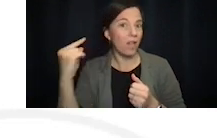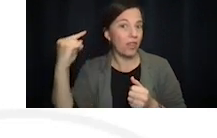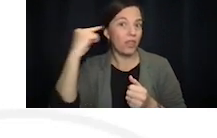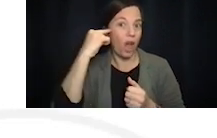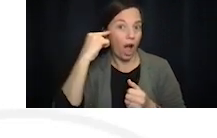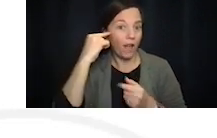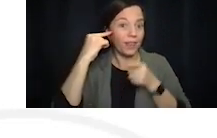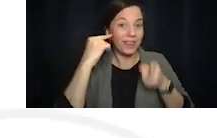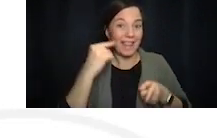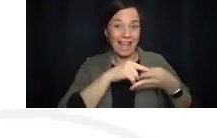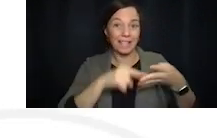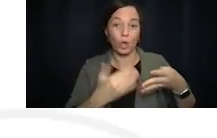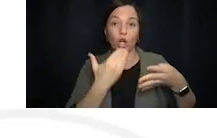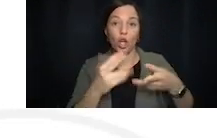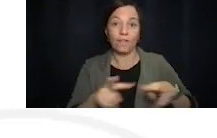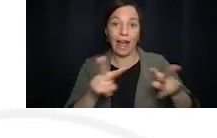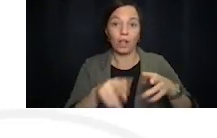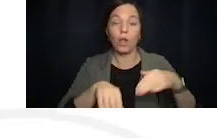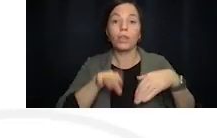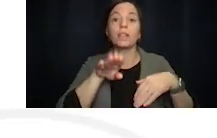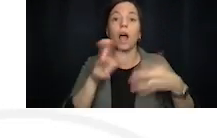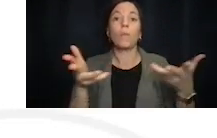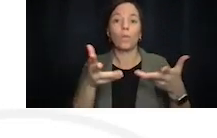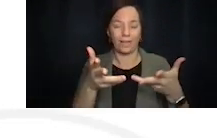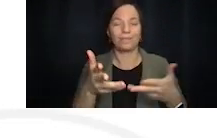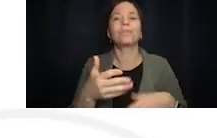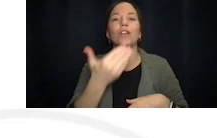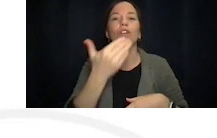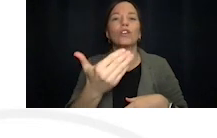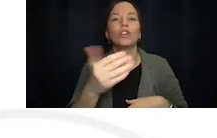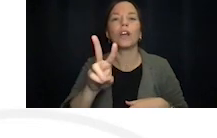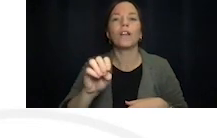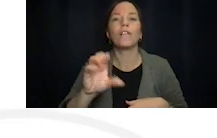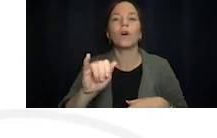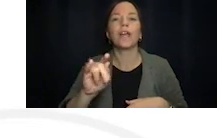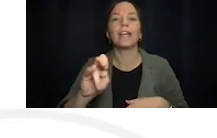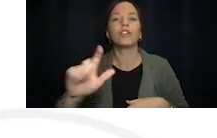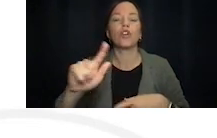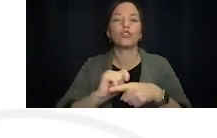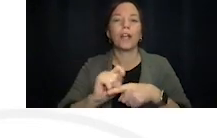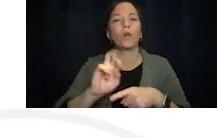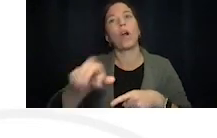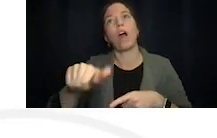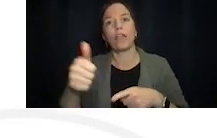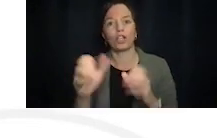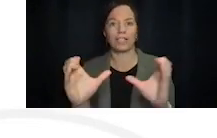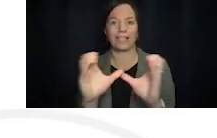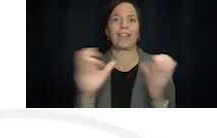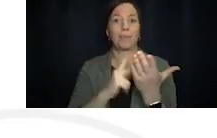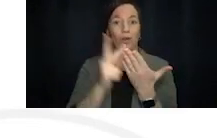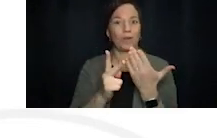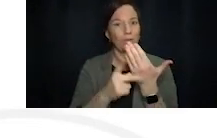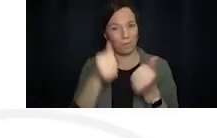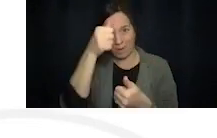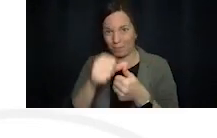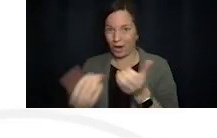value. Top of the list for them was vocational training or other professional certification programs. Again, they're focused on that bottom line.